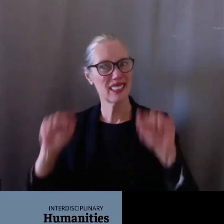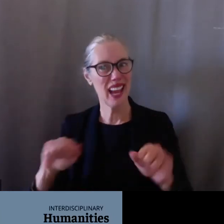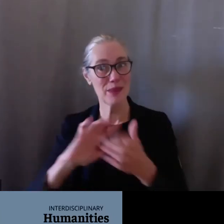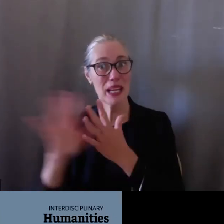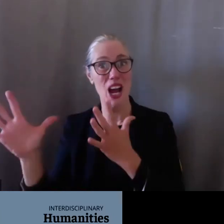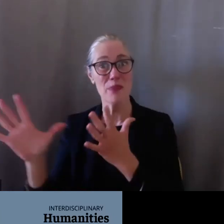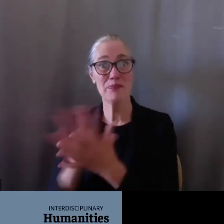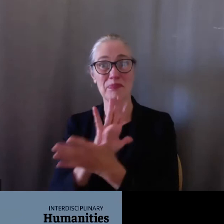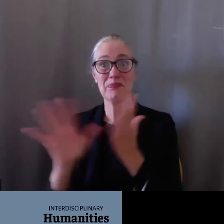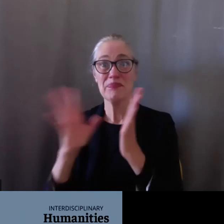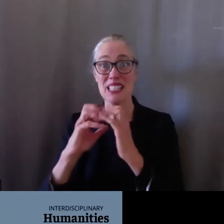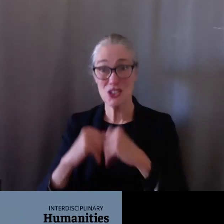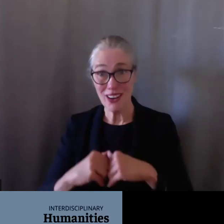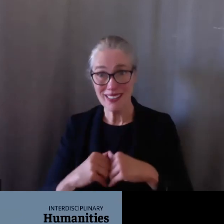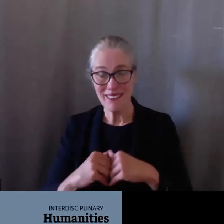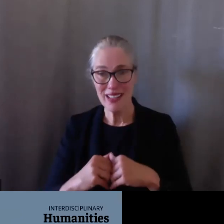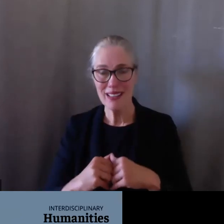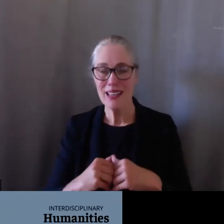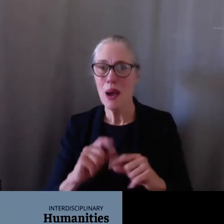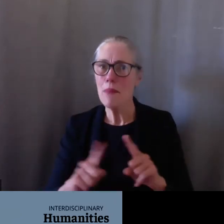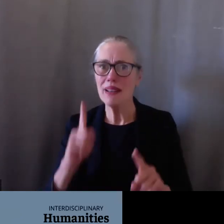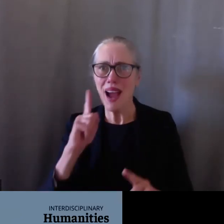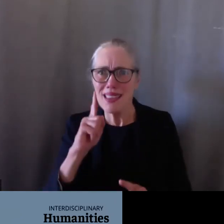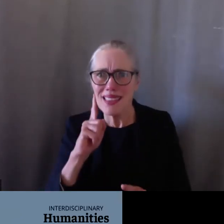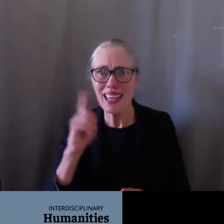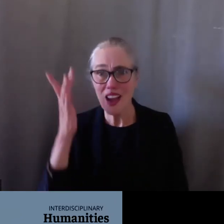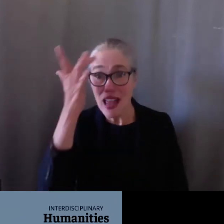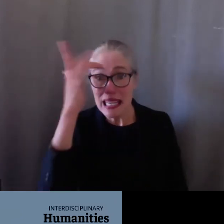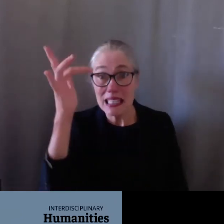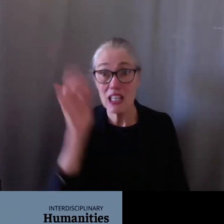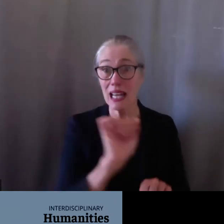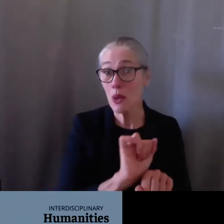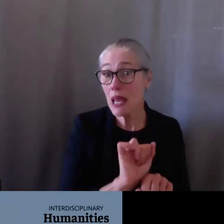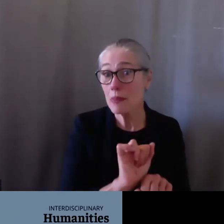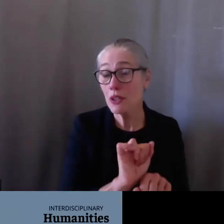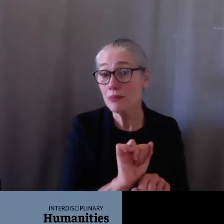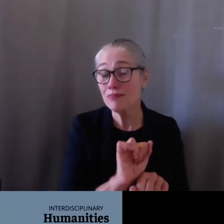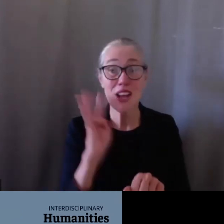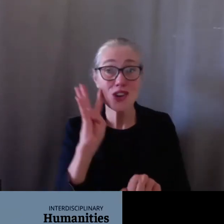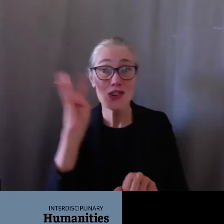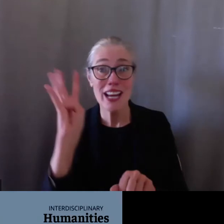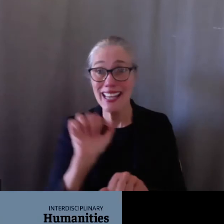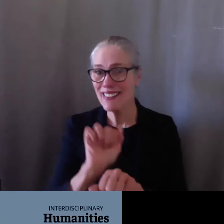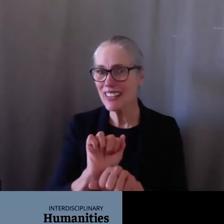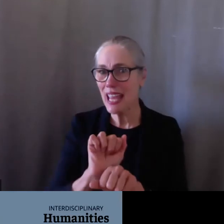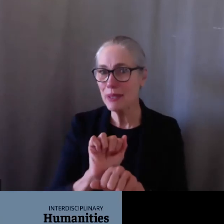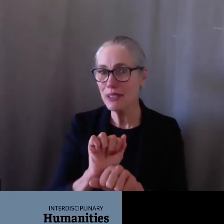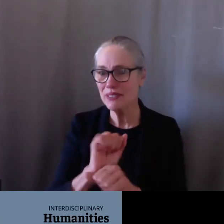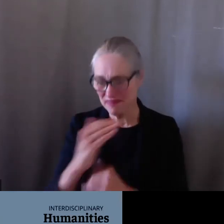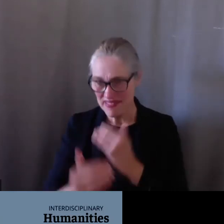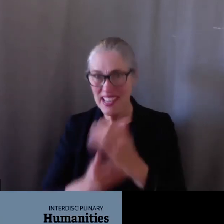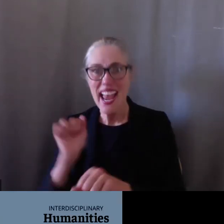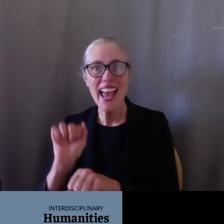exactly how much power intellectual and creative labor will have, or how much influence. And so I think there were